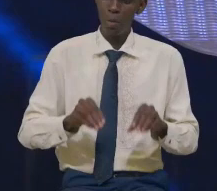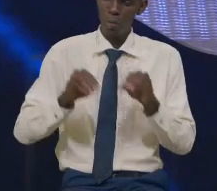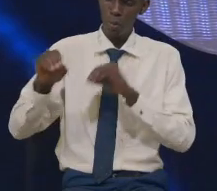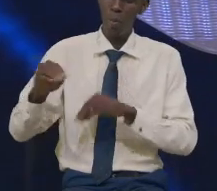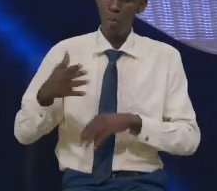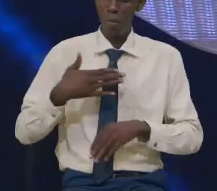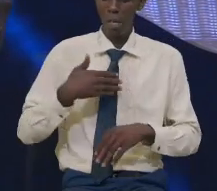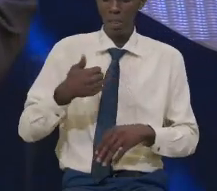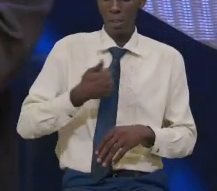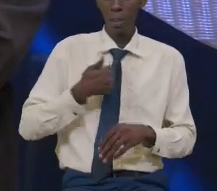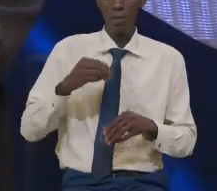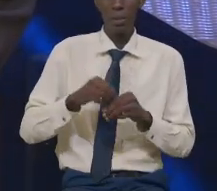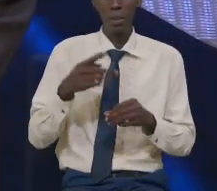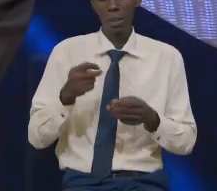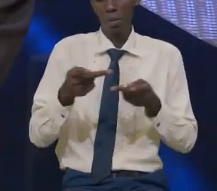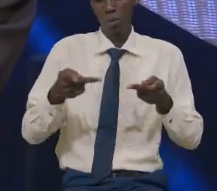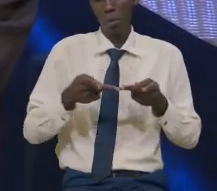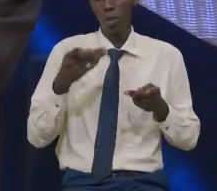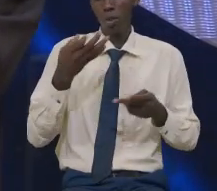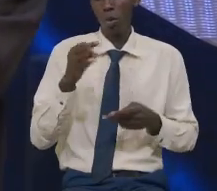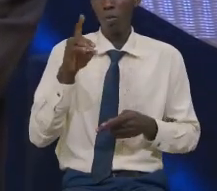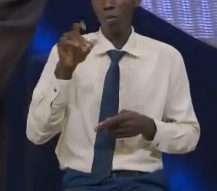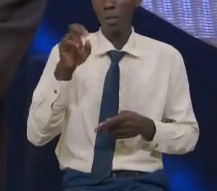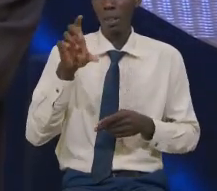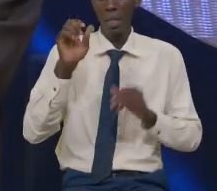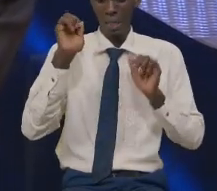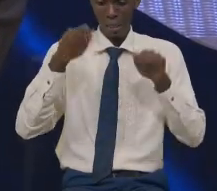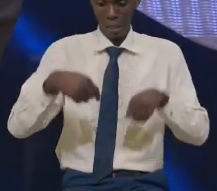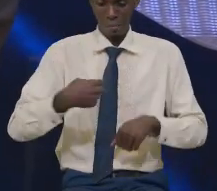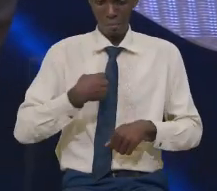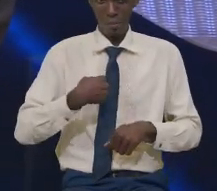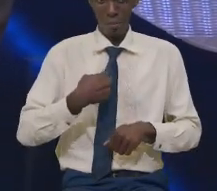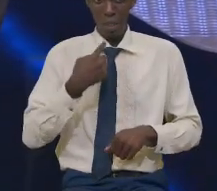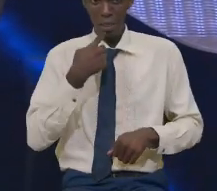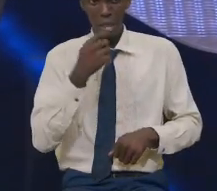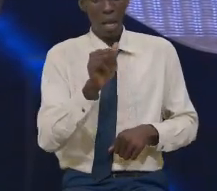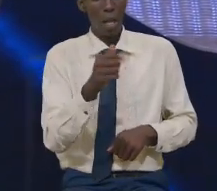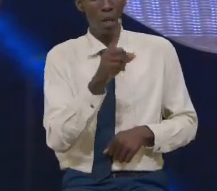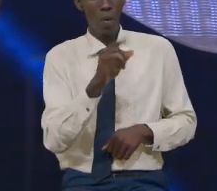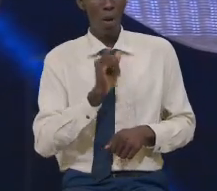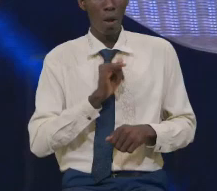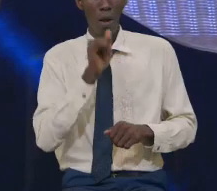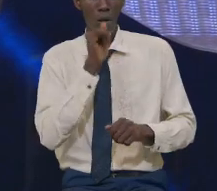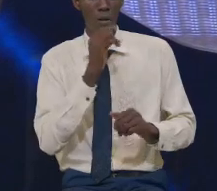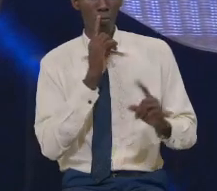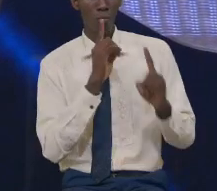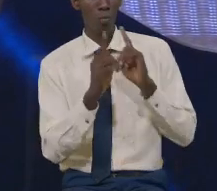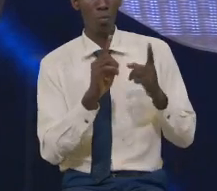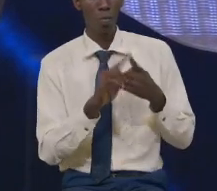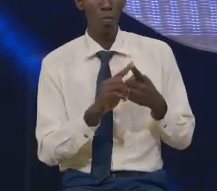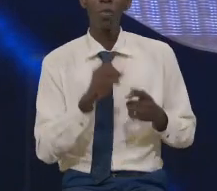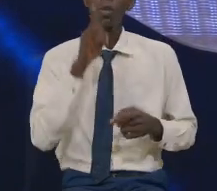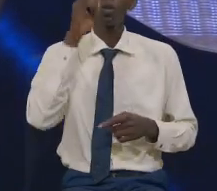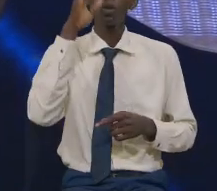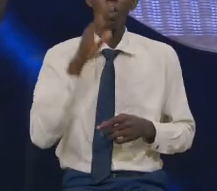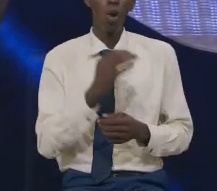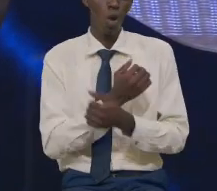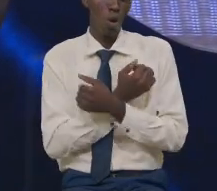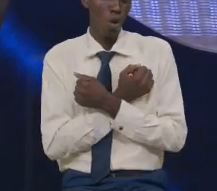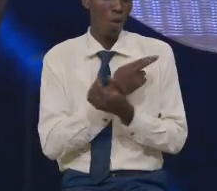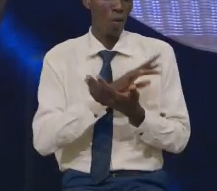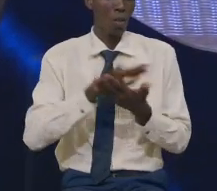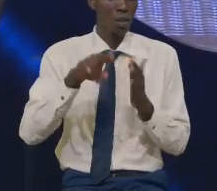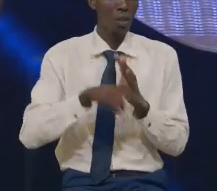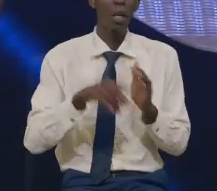of Daniel. Can I tell anyone I'm talking to that God loves righteousness and